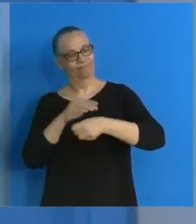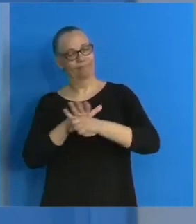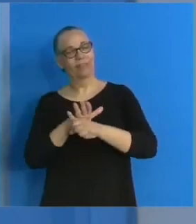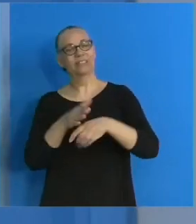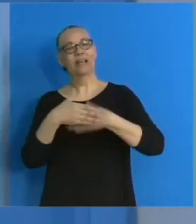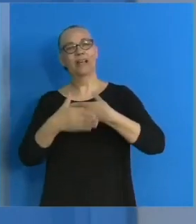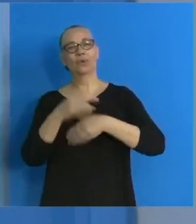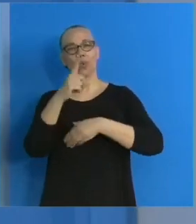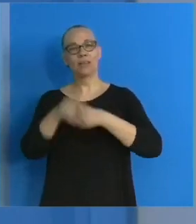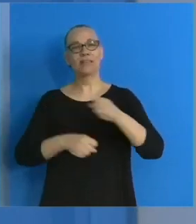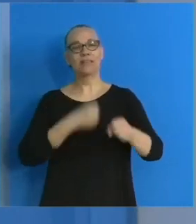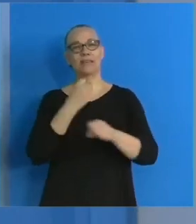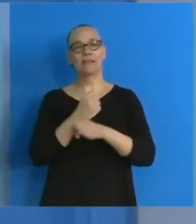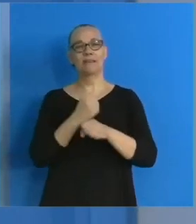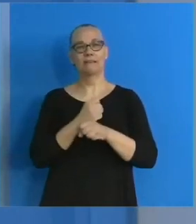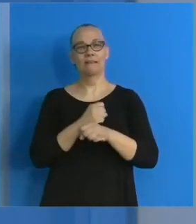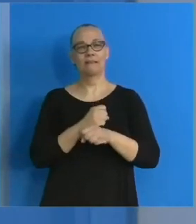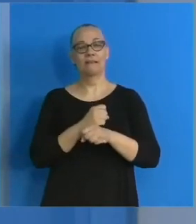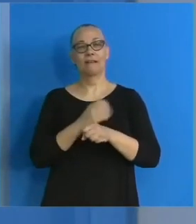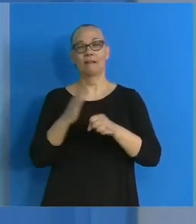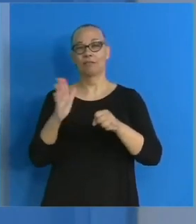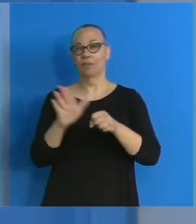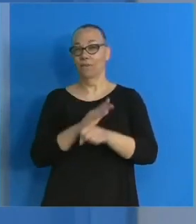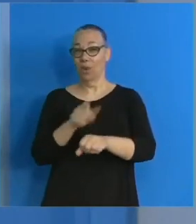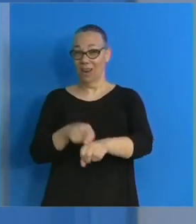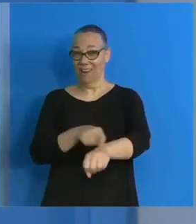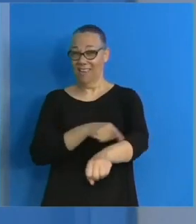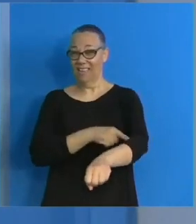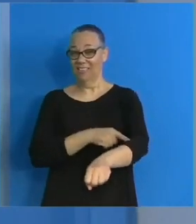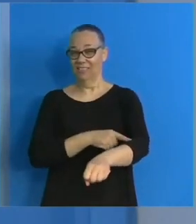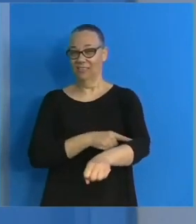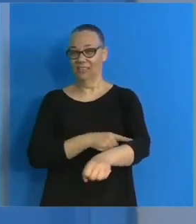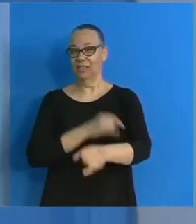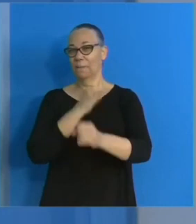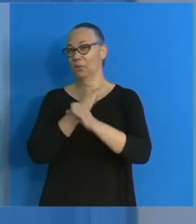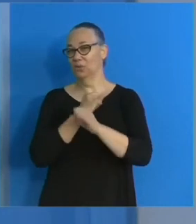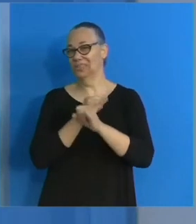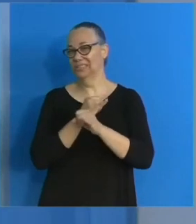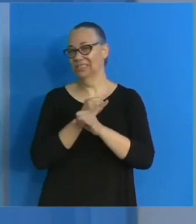total length of immunity following vaccination